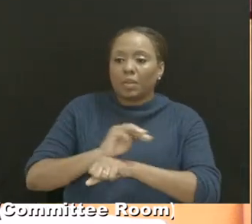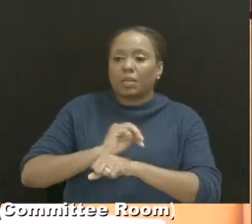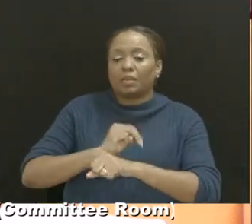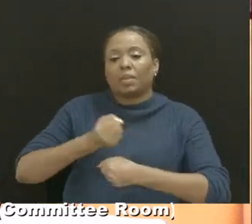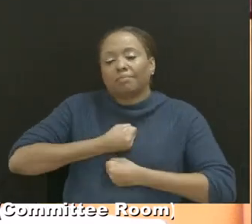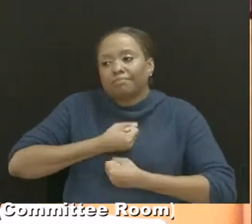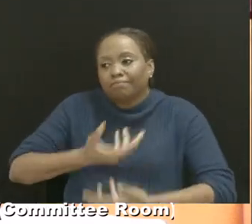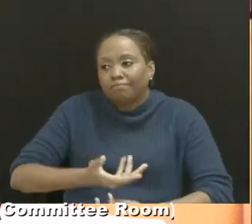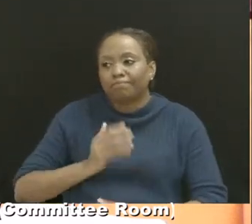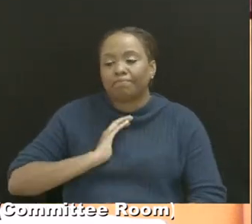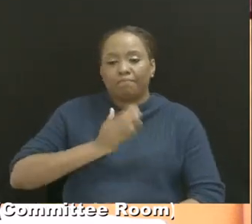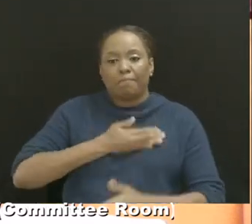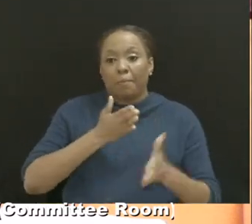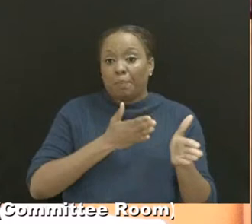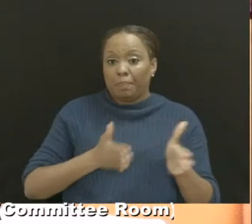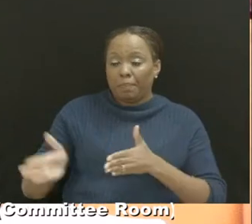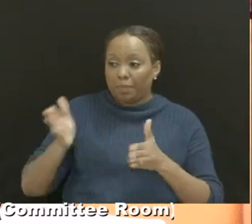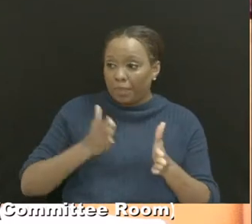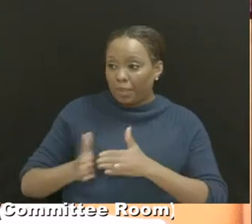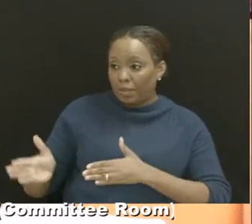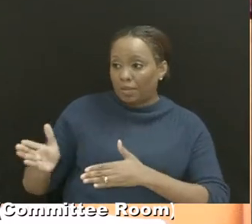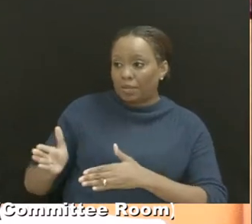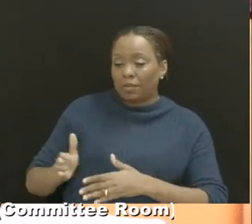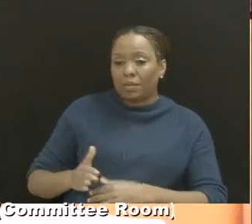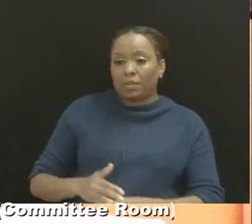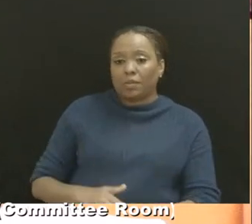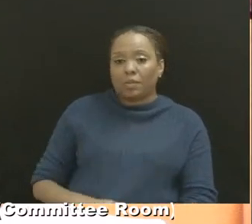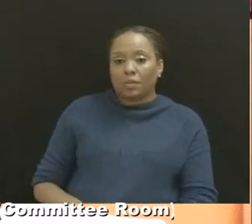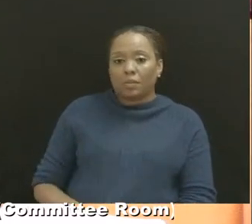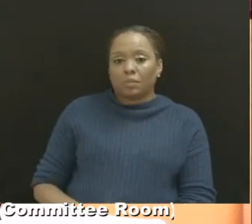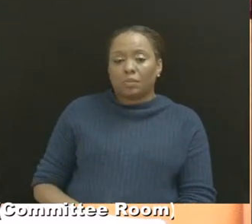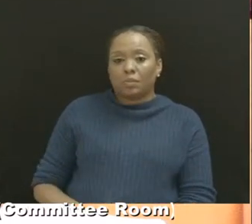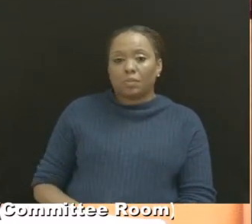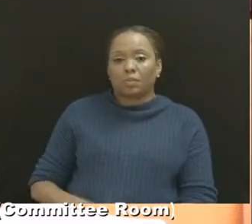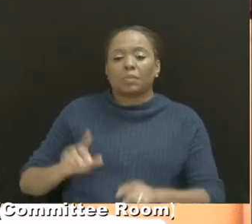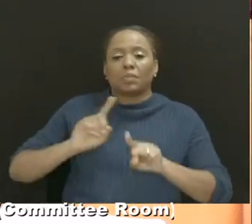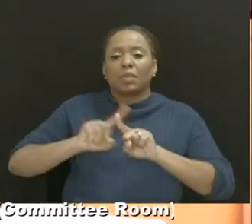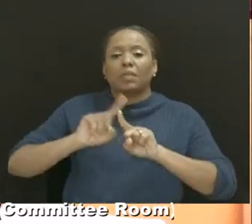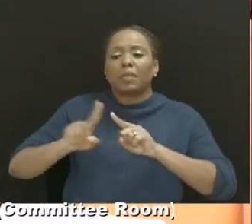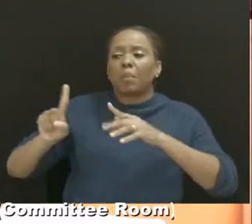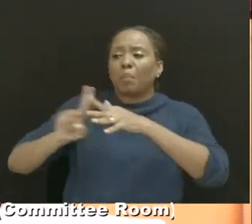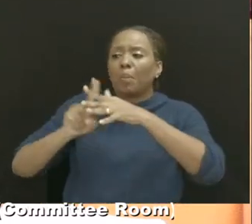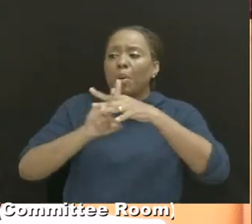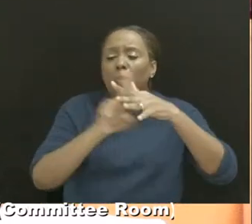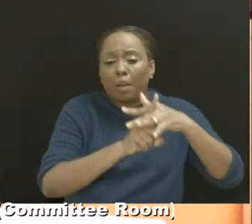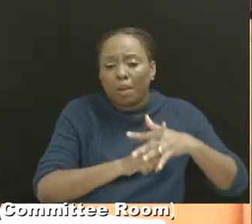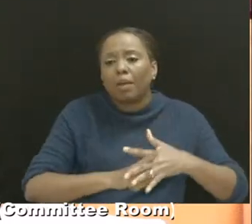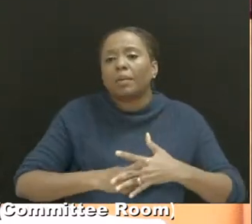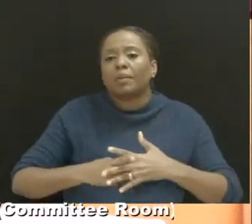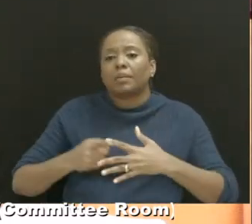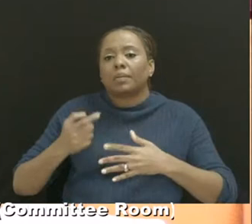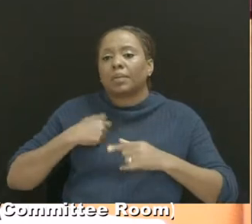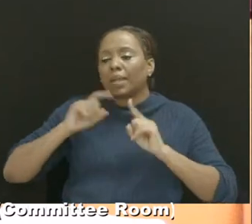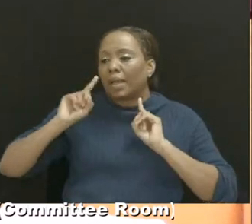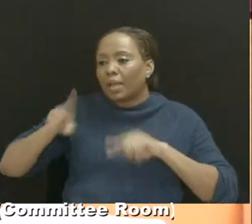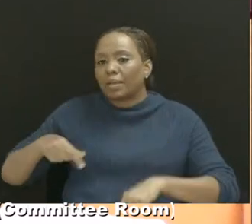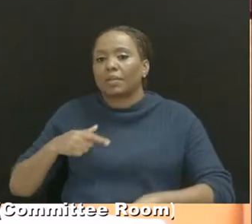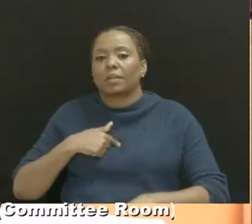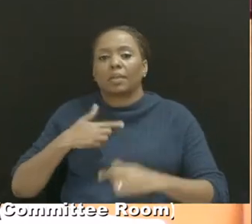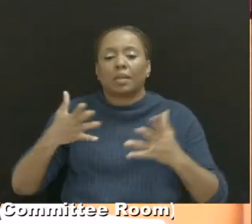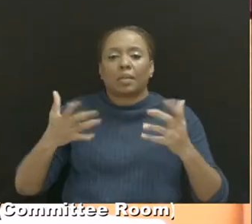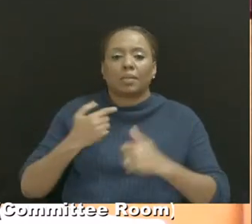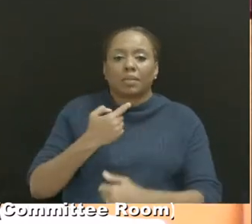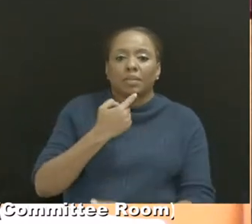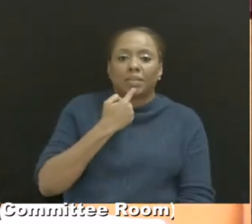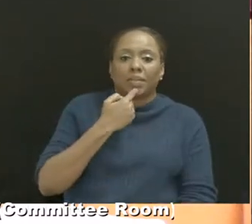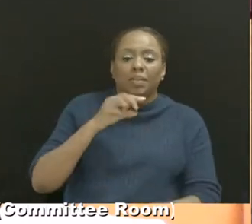and to elucidate on issues that's raised by the honorable members. I want to say that the Ministry